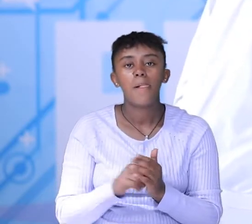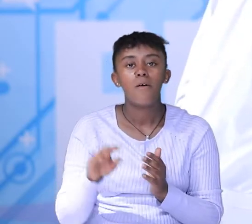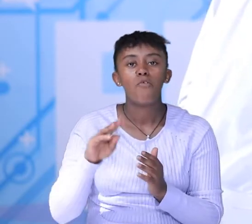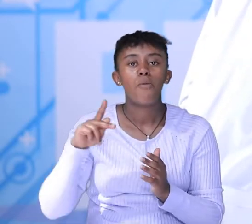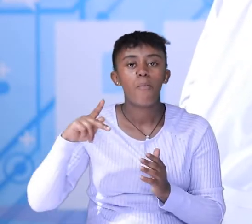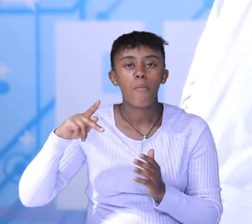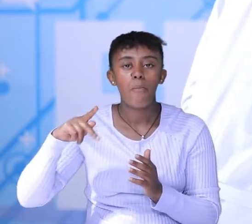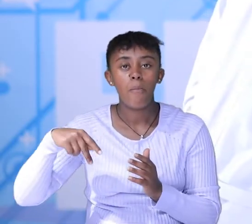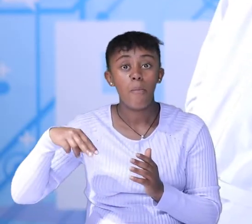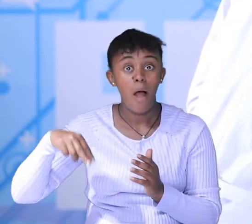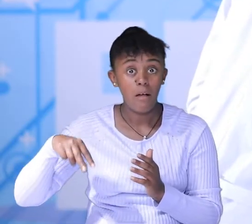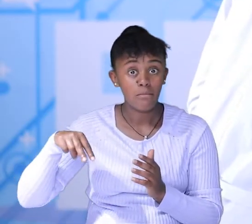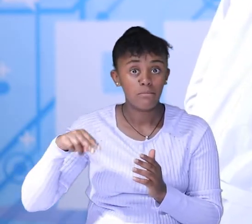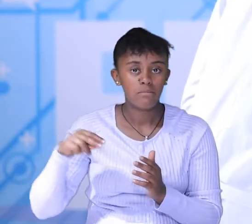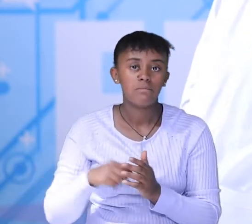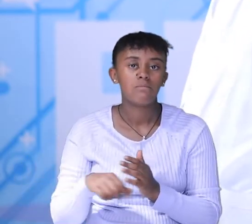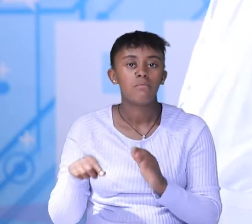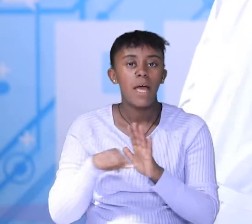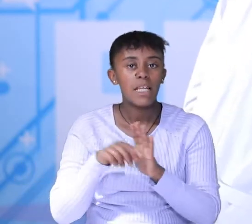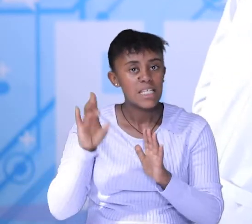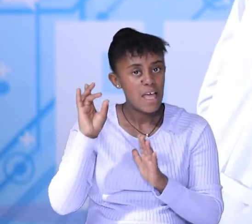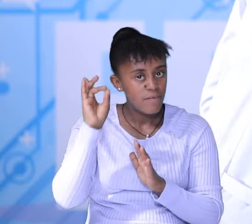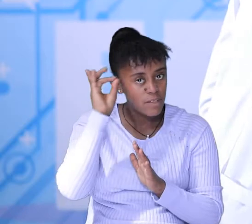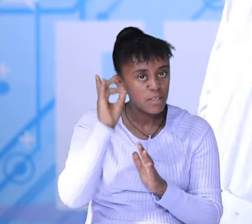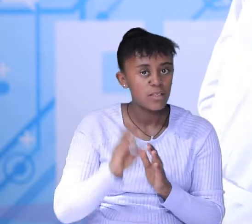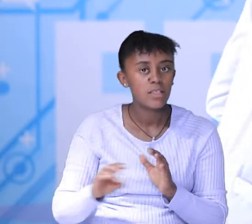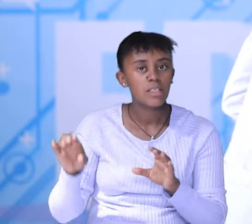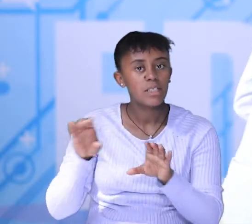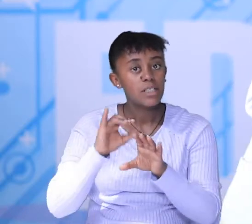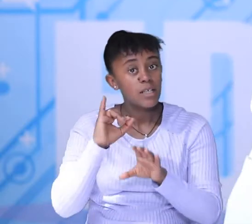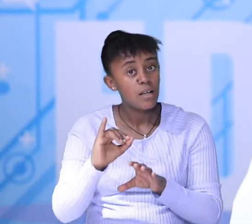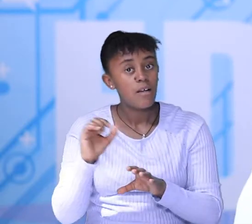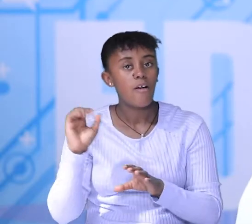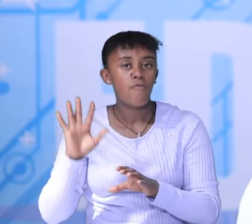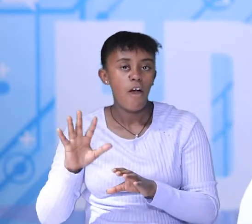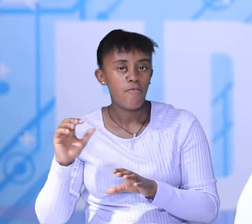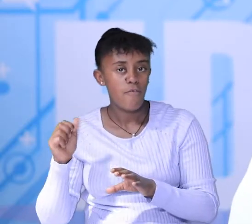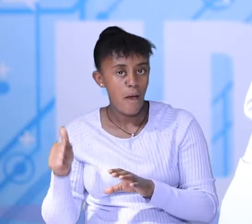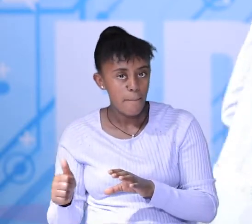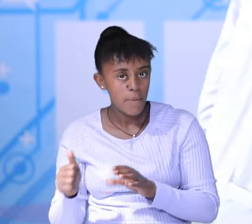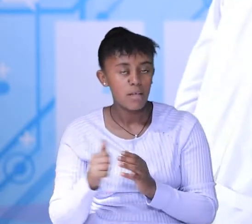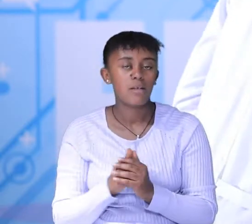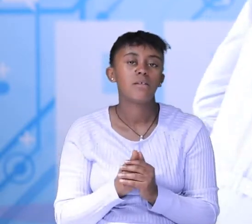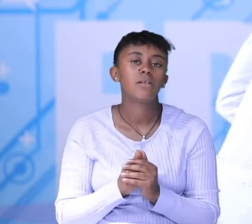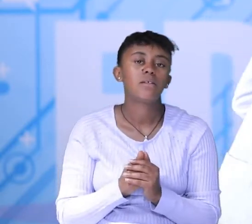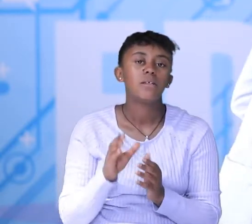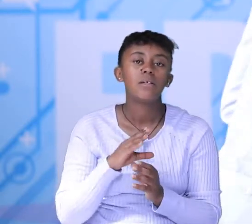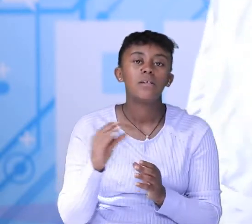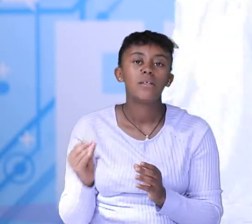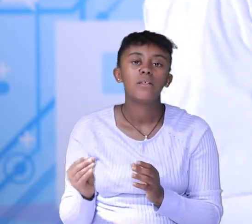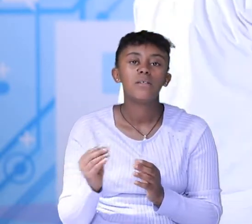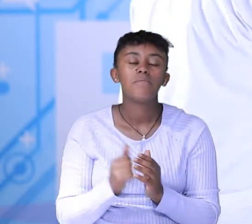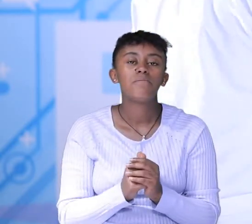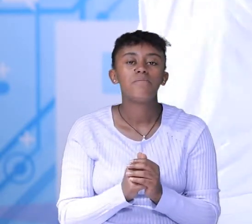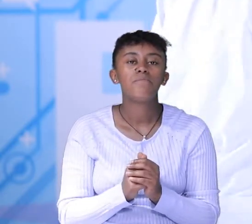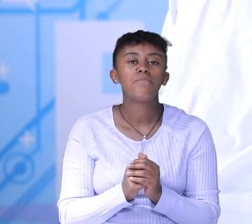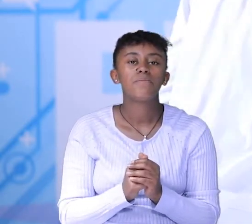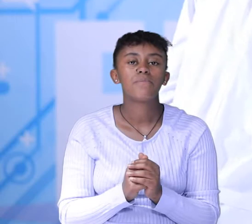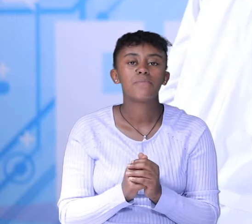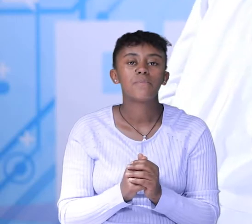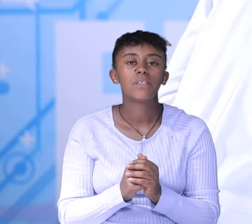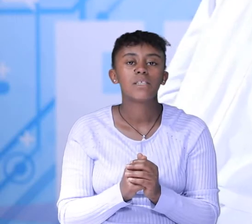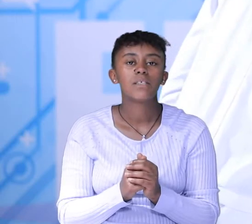carries 15 milliampere current. So it's possible to calculate the magnetic dipole moment. Already you have the